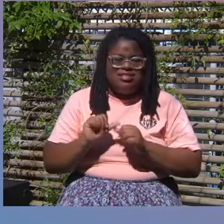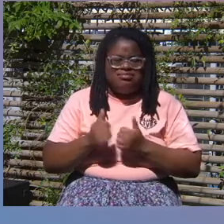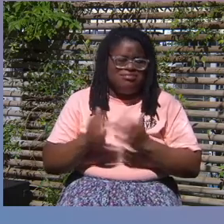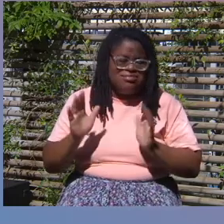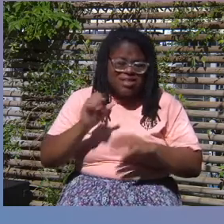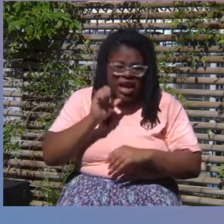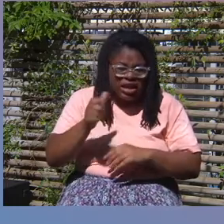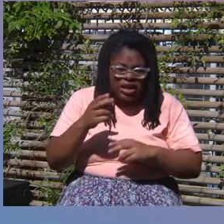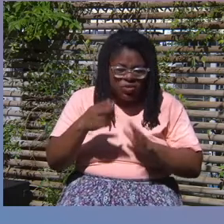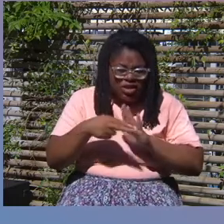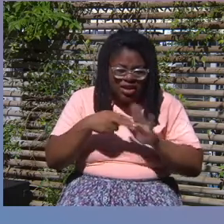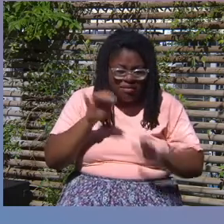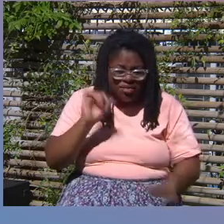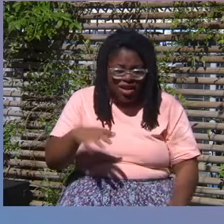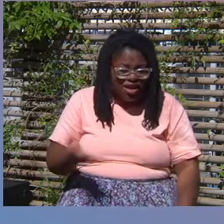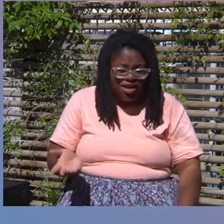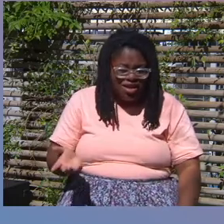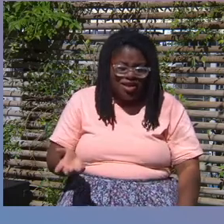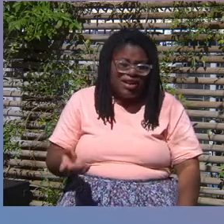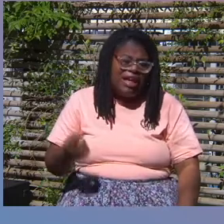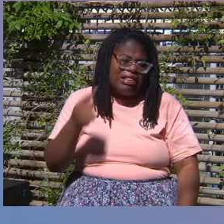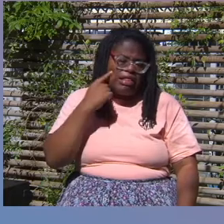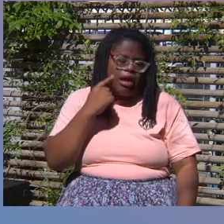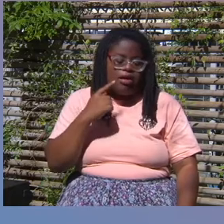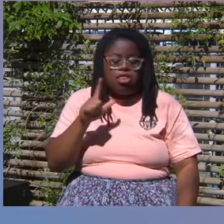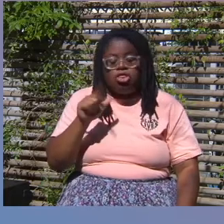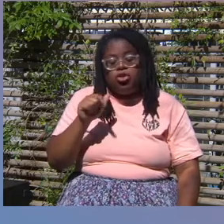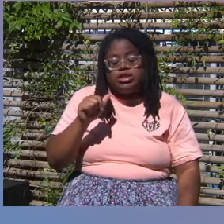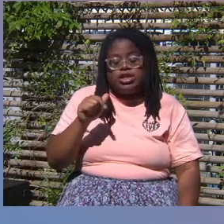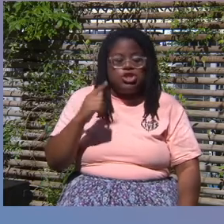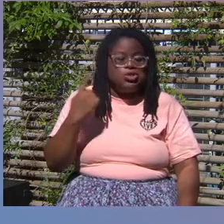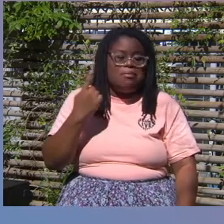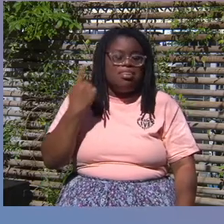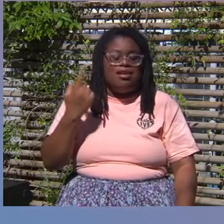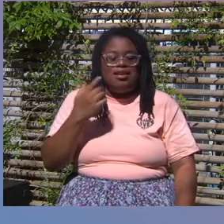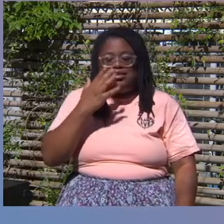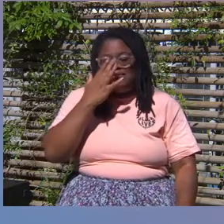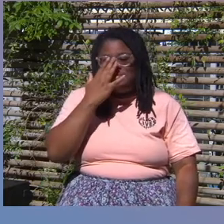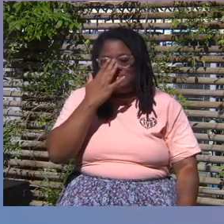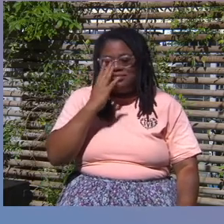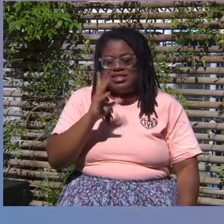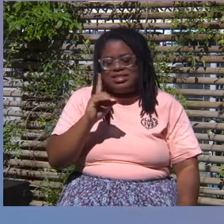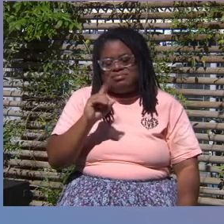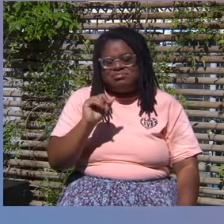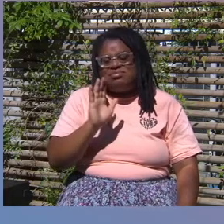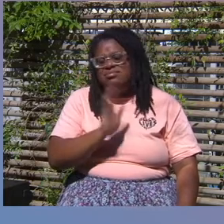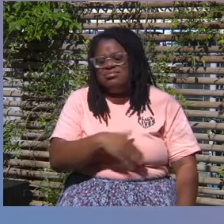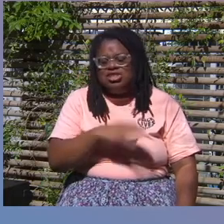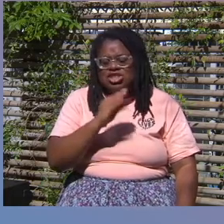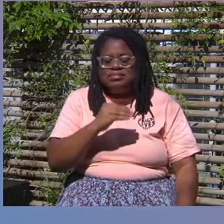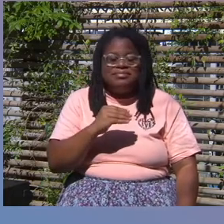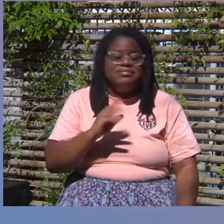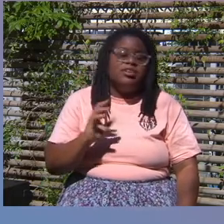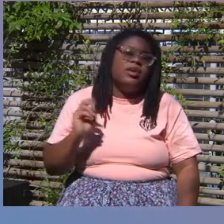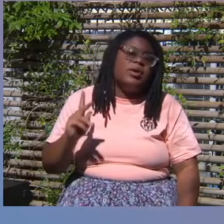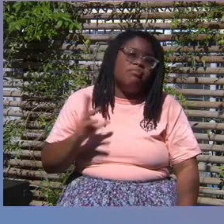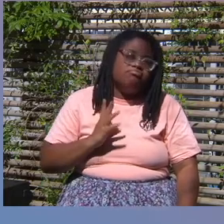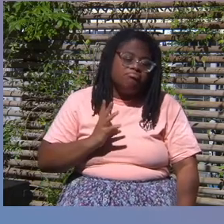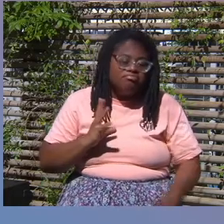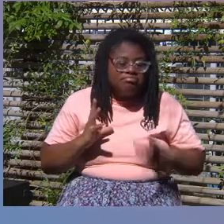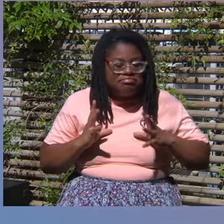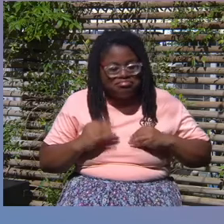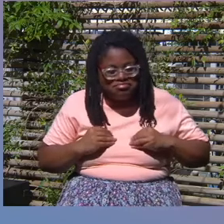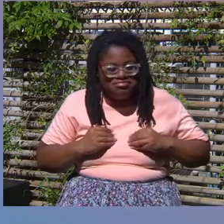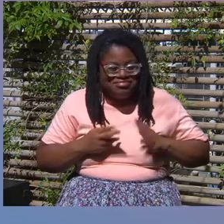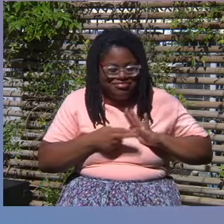didn't even want to name it that when we started. I thought it was going to be Los Angeles or something. They said, Debbie Allen, child, shut up. We need your name. I said, okay,